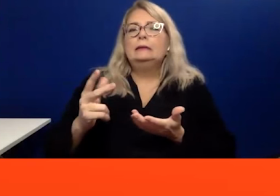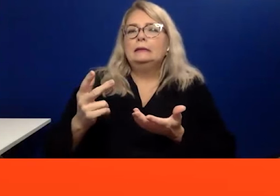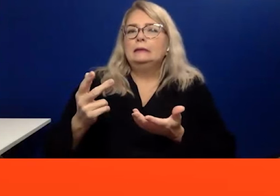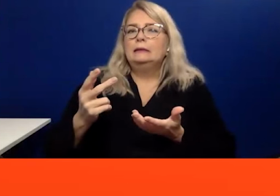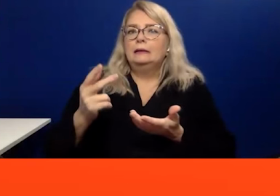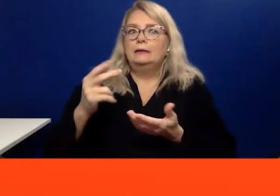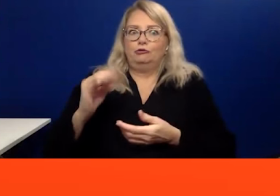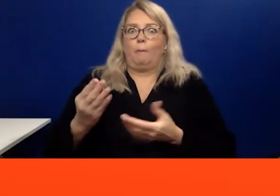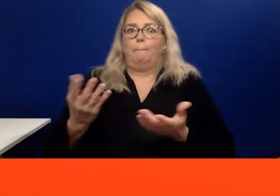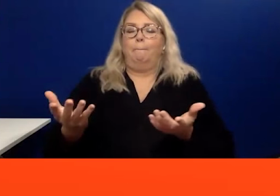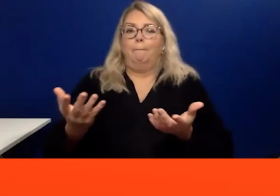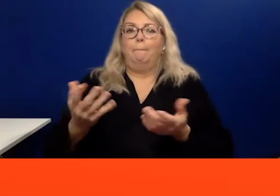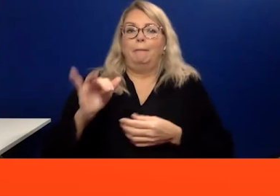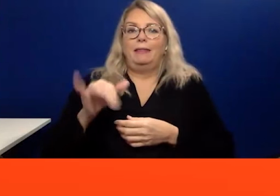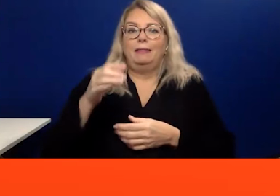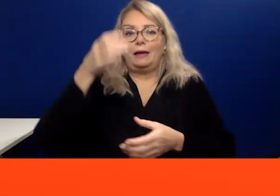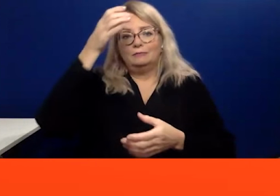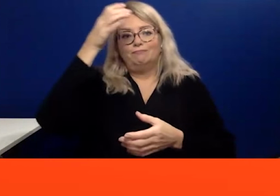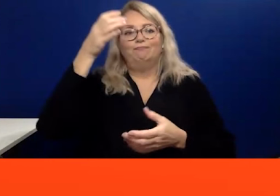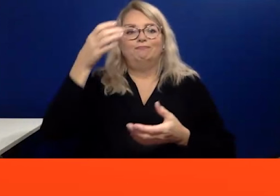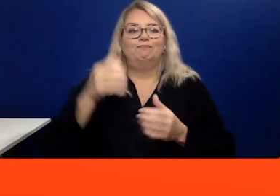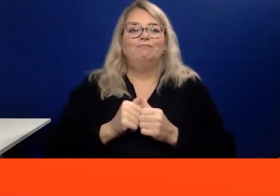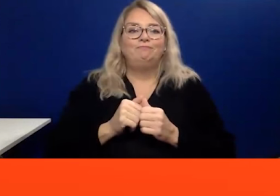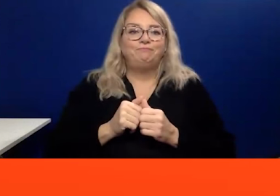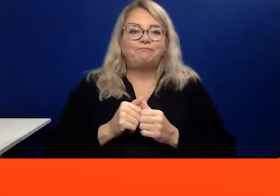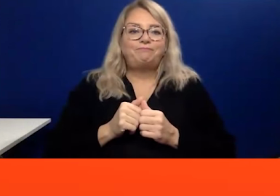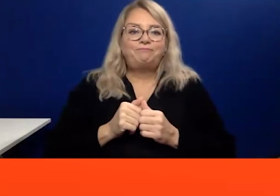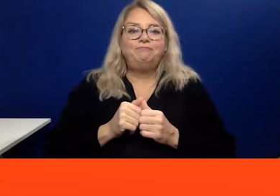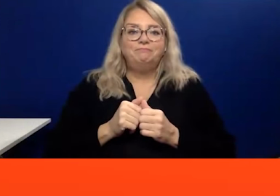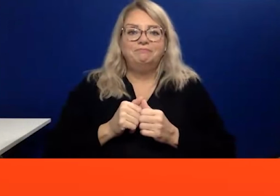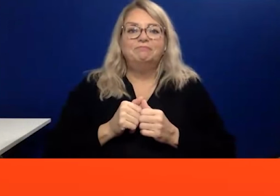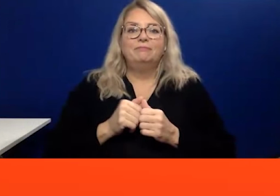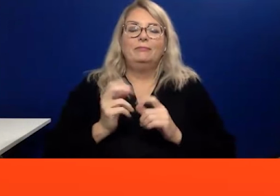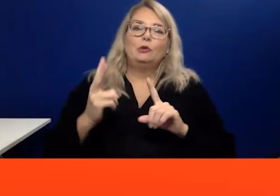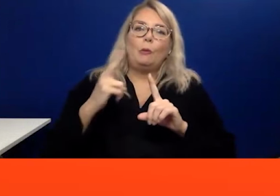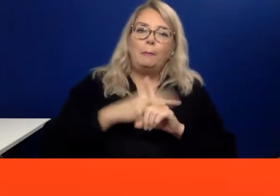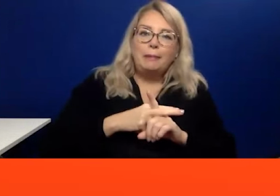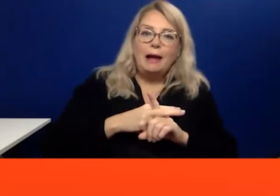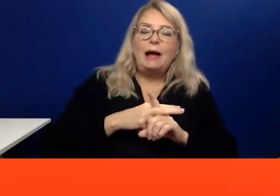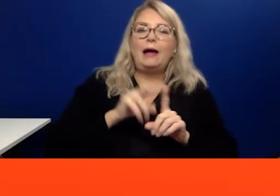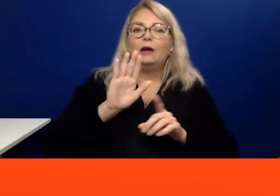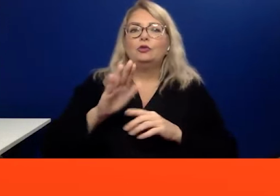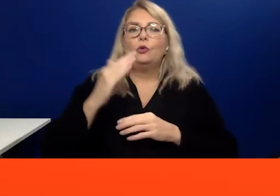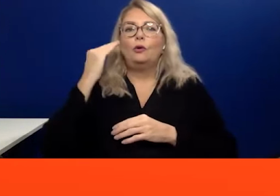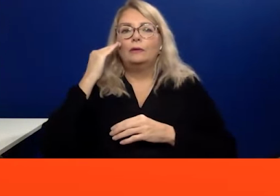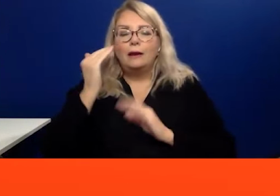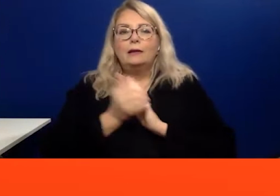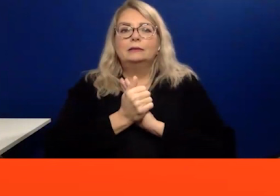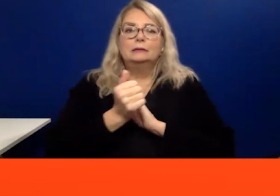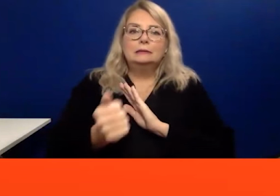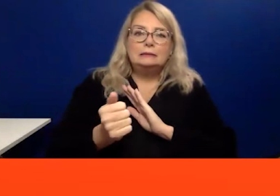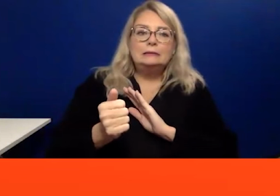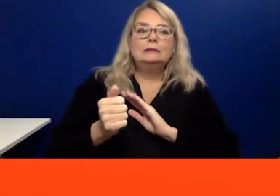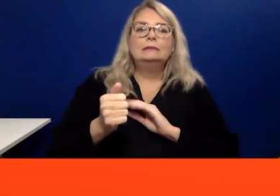Last, a competency is the capability to apply or use a set of related knowledge, skills, abilities, and intellectual